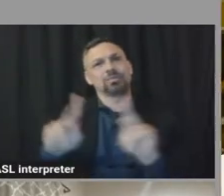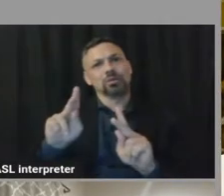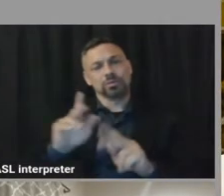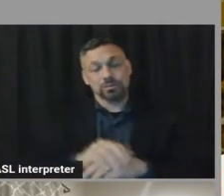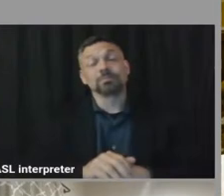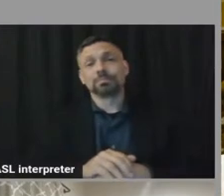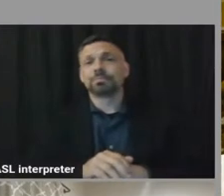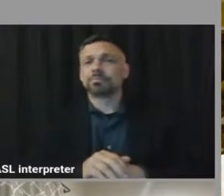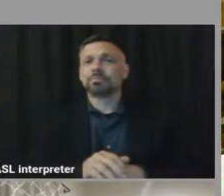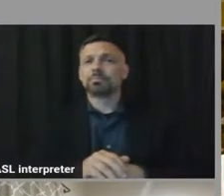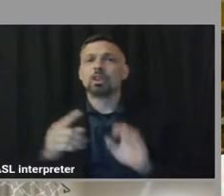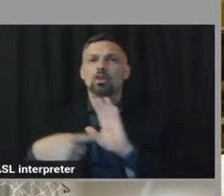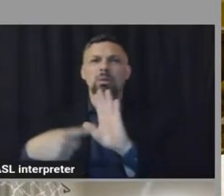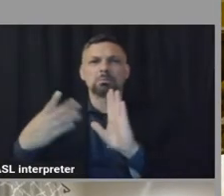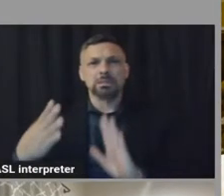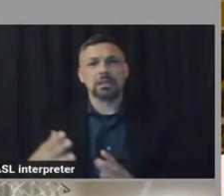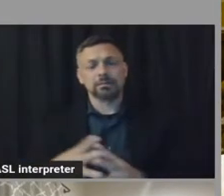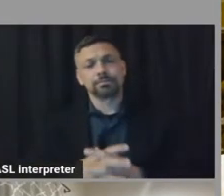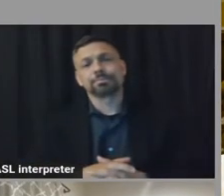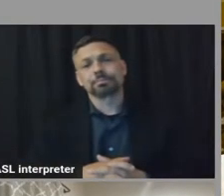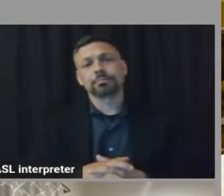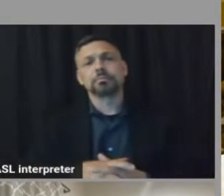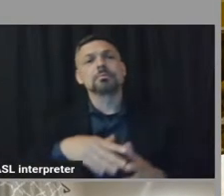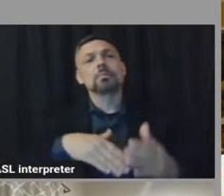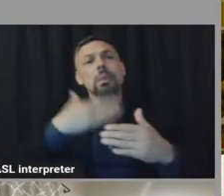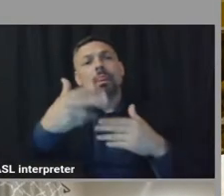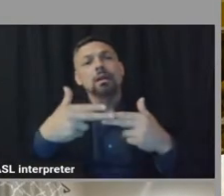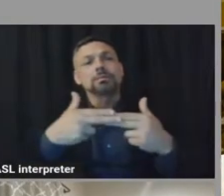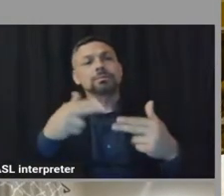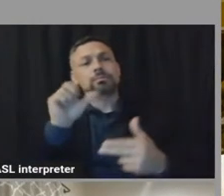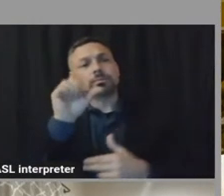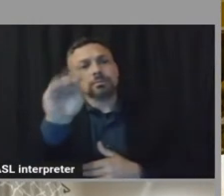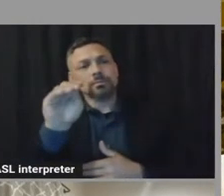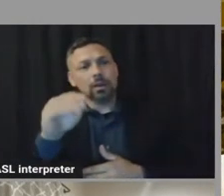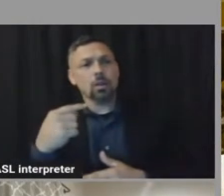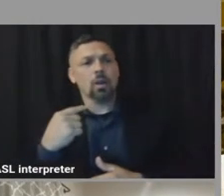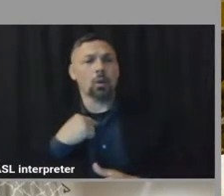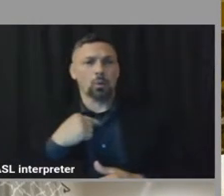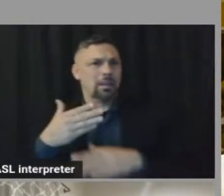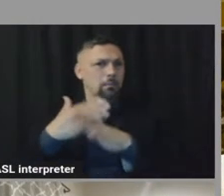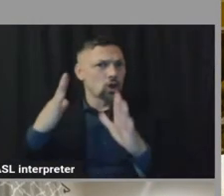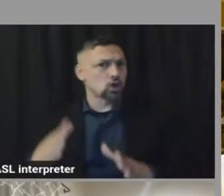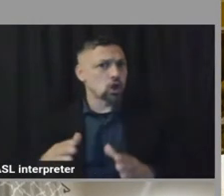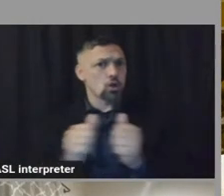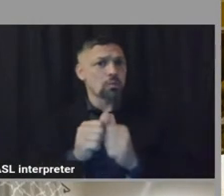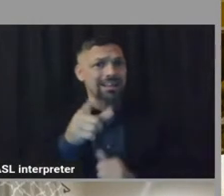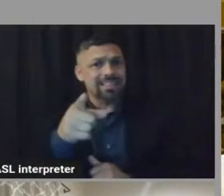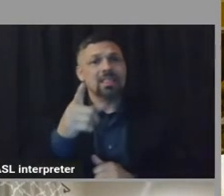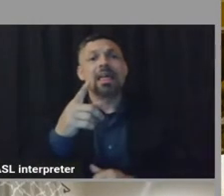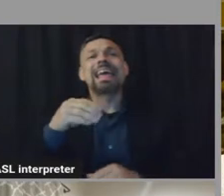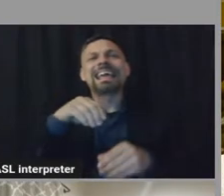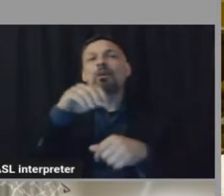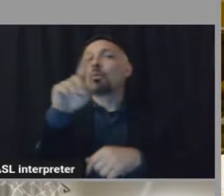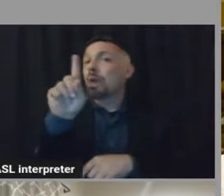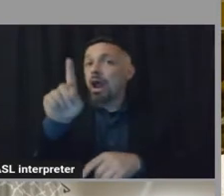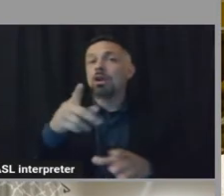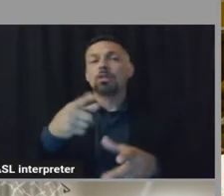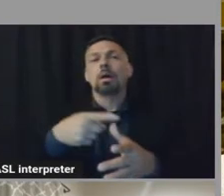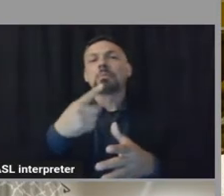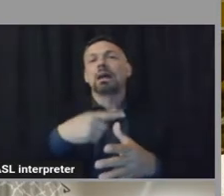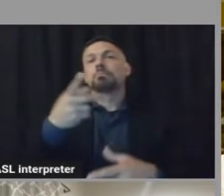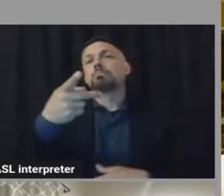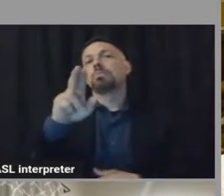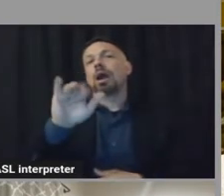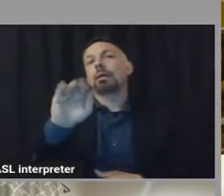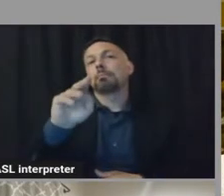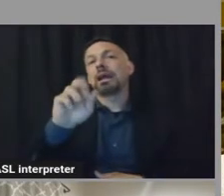next slide? All right. So here's who we're partnering with in the primaries. We'll be working with